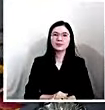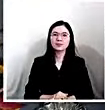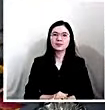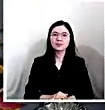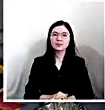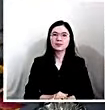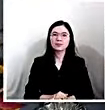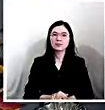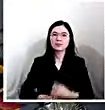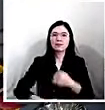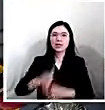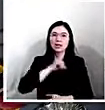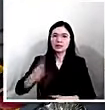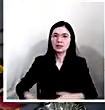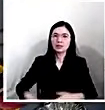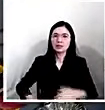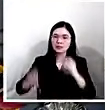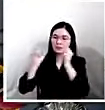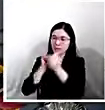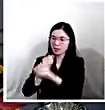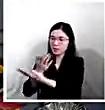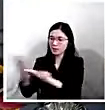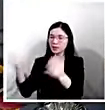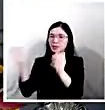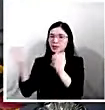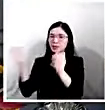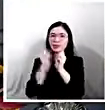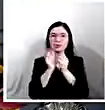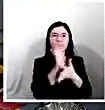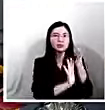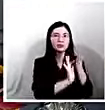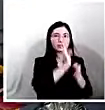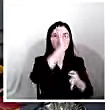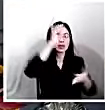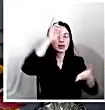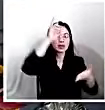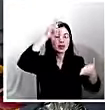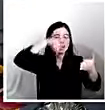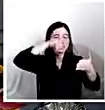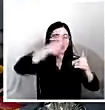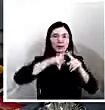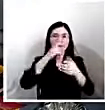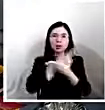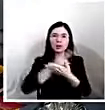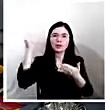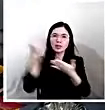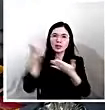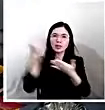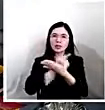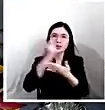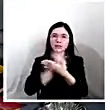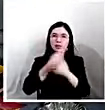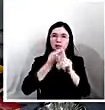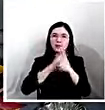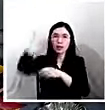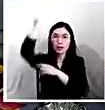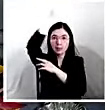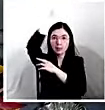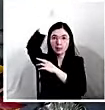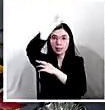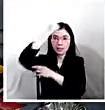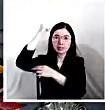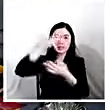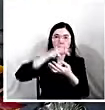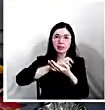The Lord be with you. And with your spirit. A reading from the Holy Gospel according to Matthew. Glory